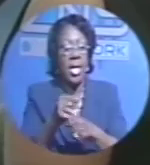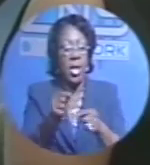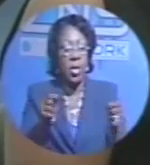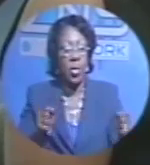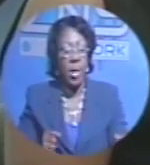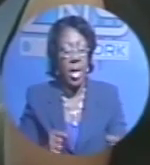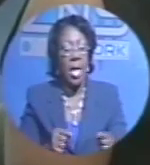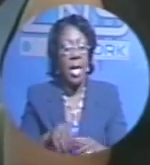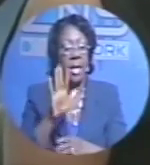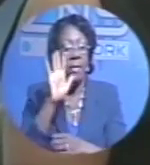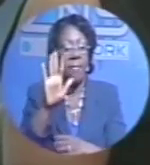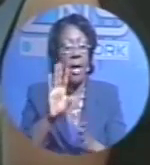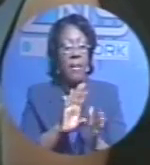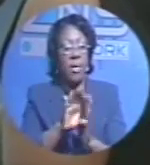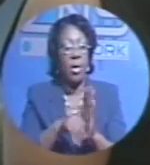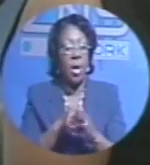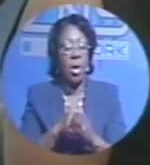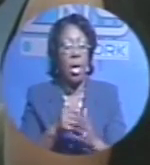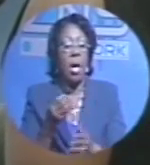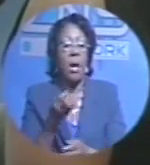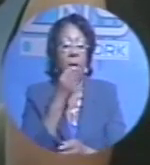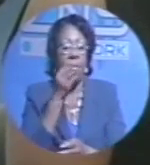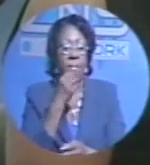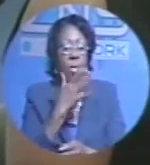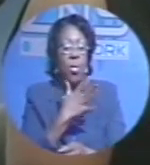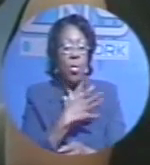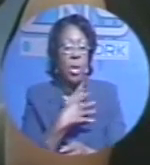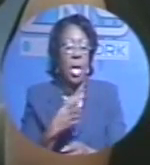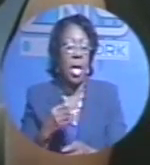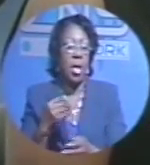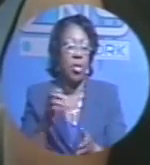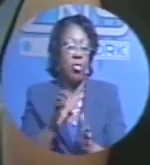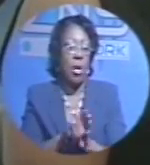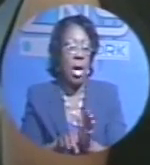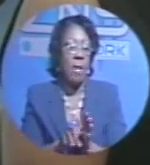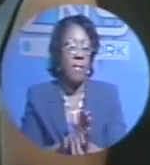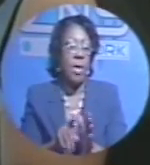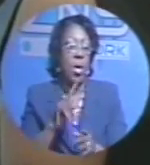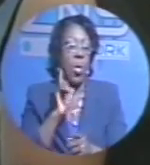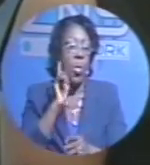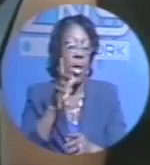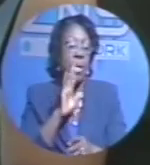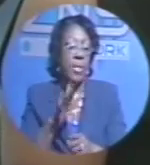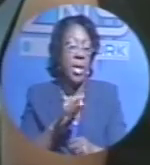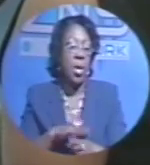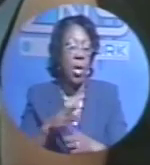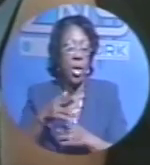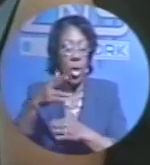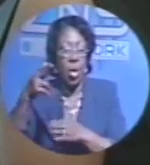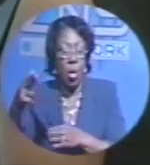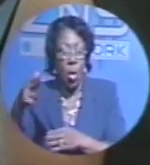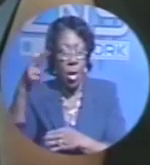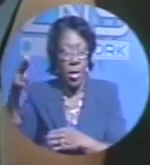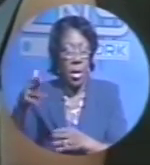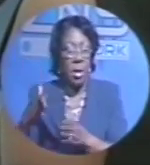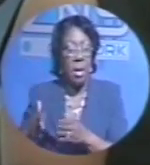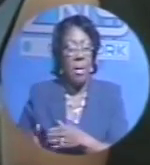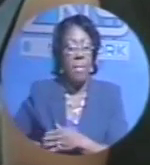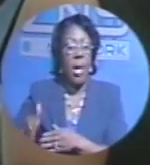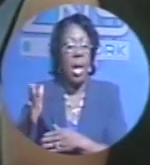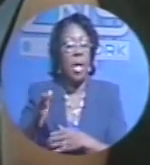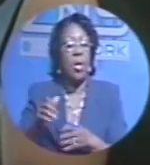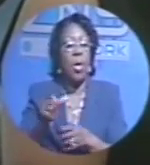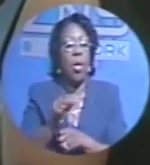p.m. Food and craft vendors will be located on the northern side of Rawson Square throughout the